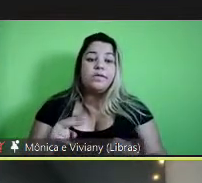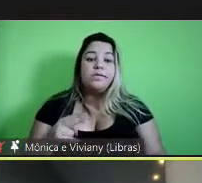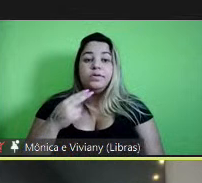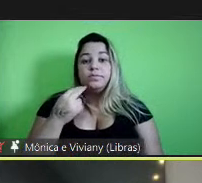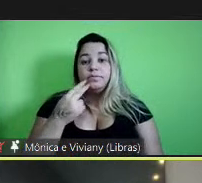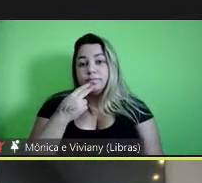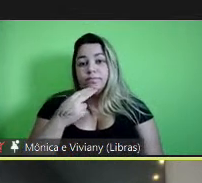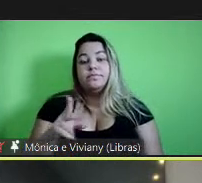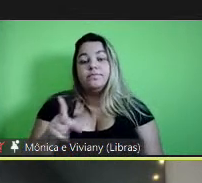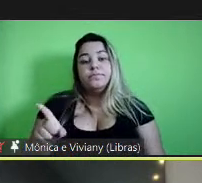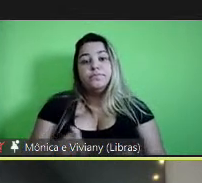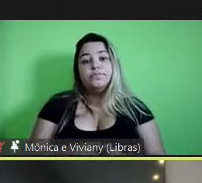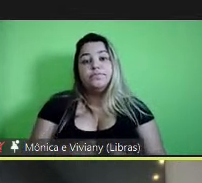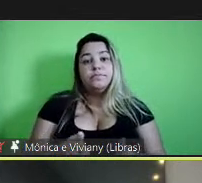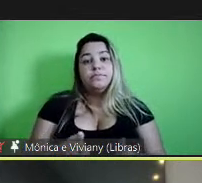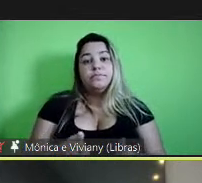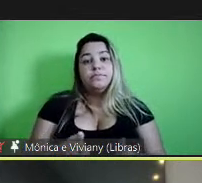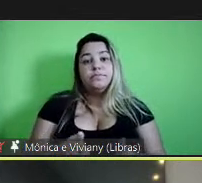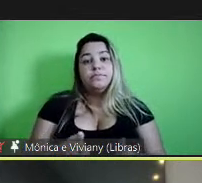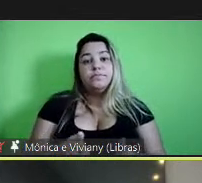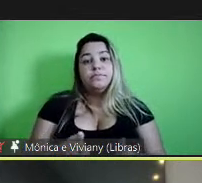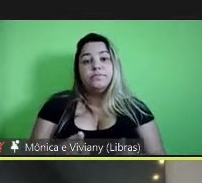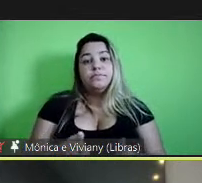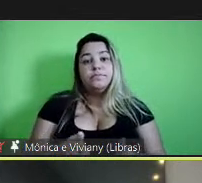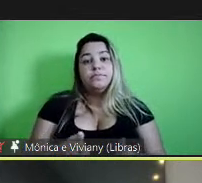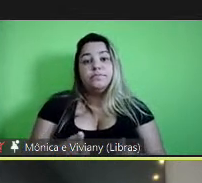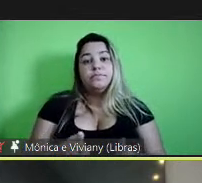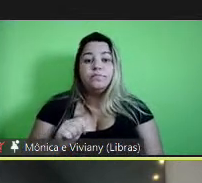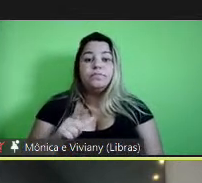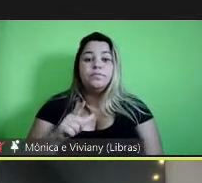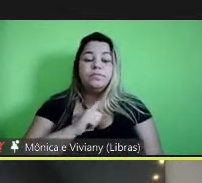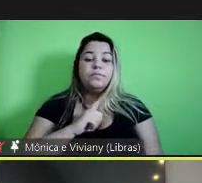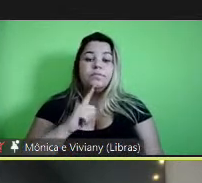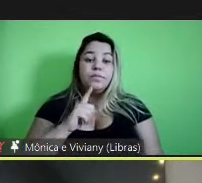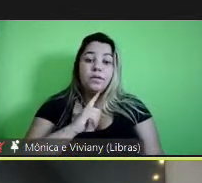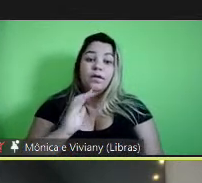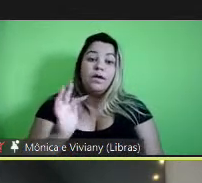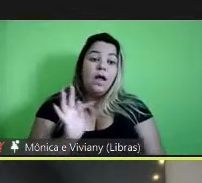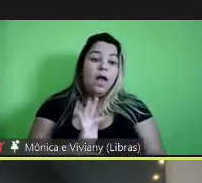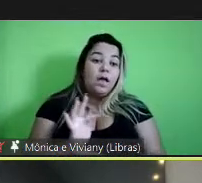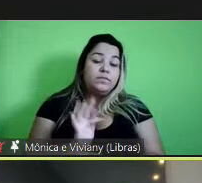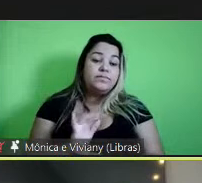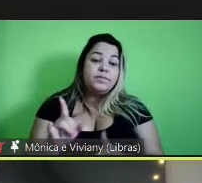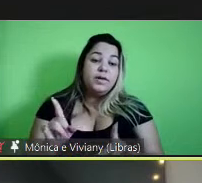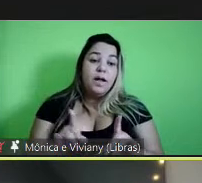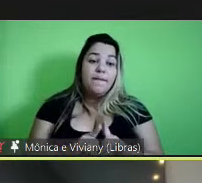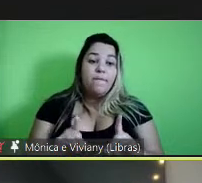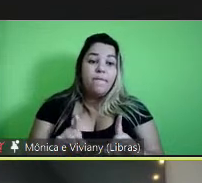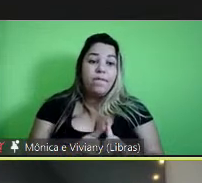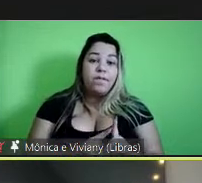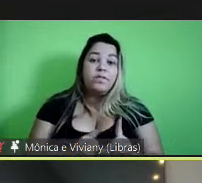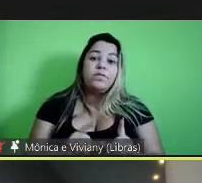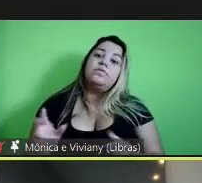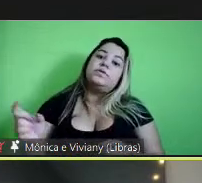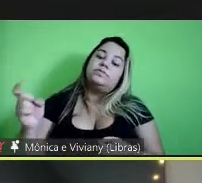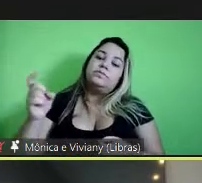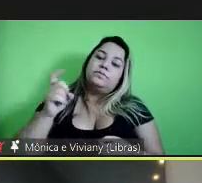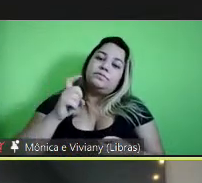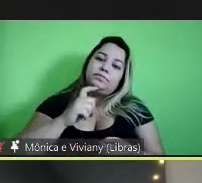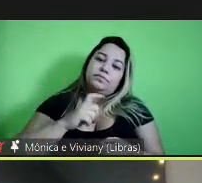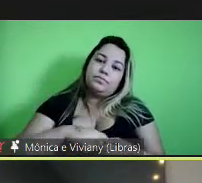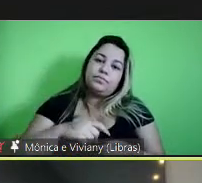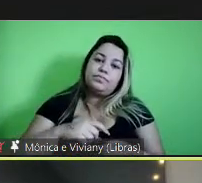from nutritionists and the primary care team. Recently, we had the information that we are